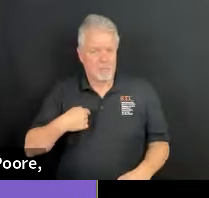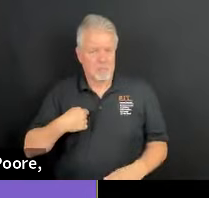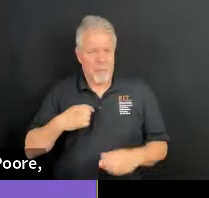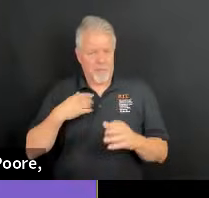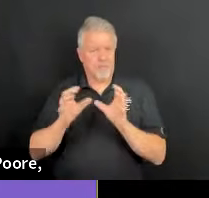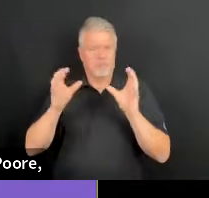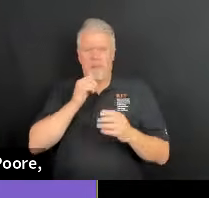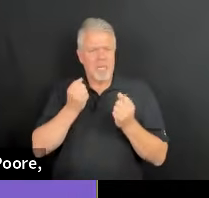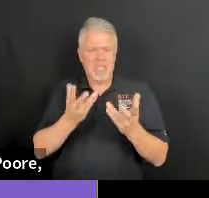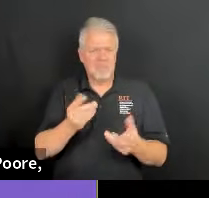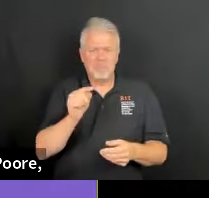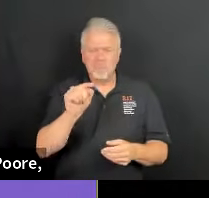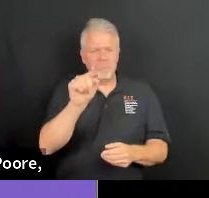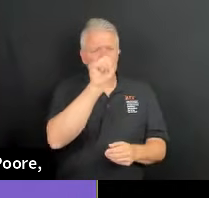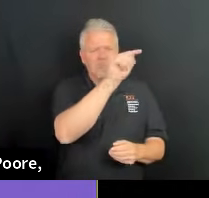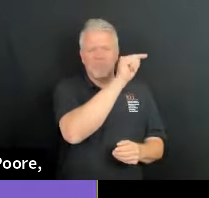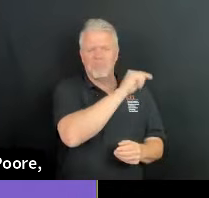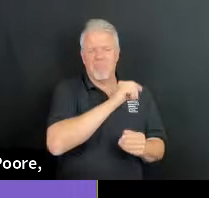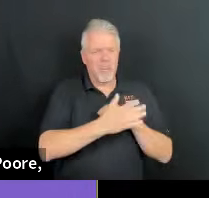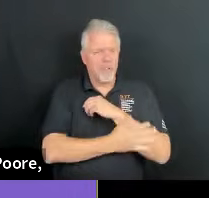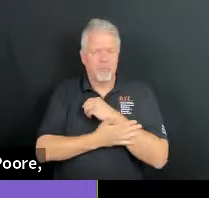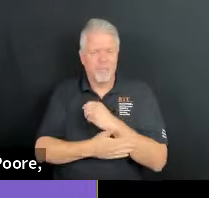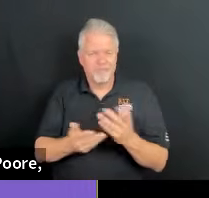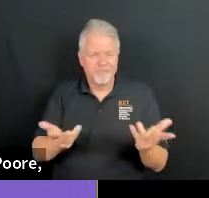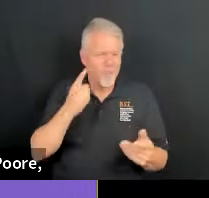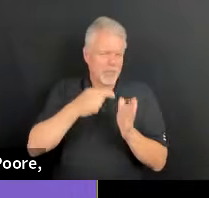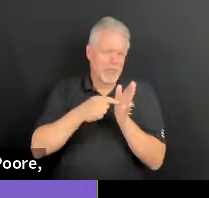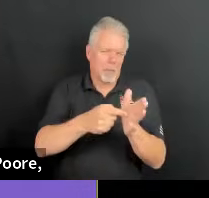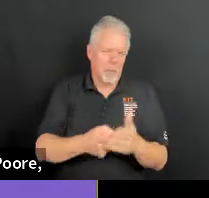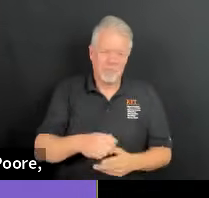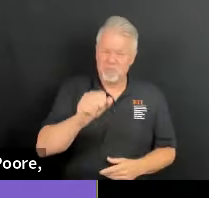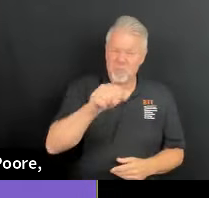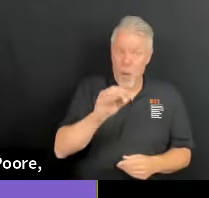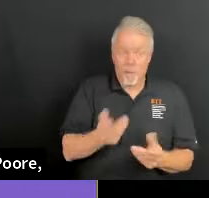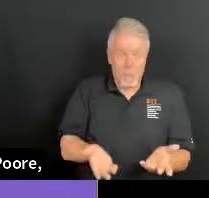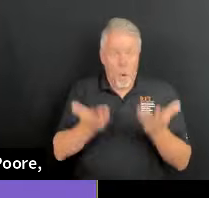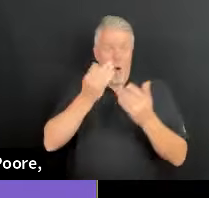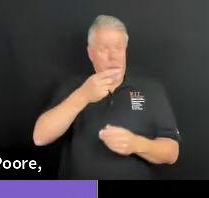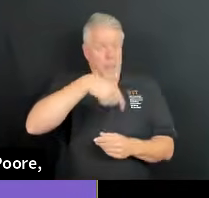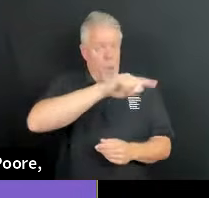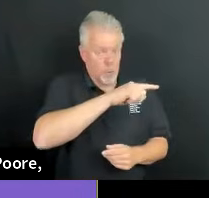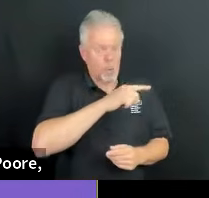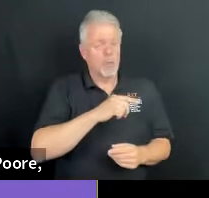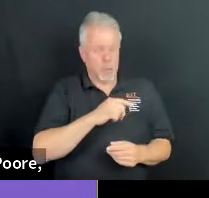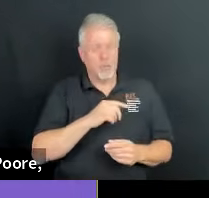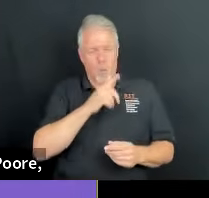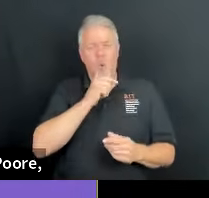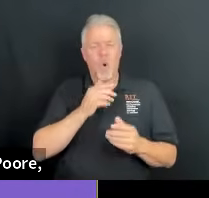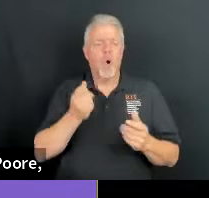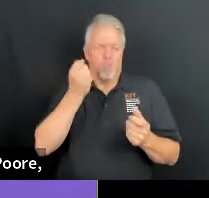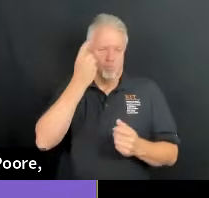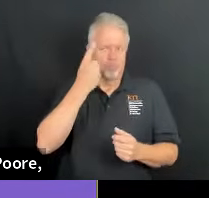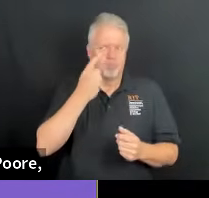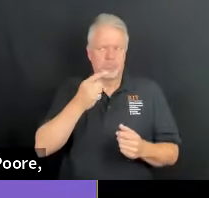those services. There are not many like me. I do some. There are not a lot of people that are certified throughout the country. So if we had more of